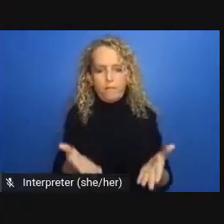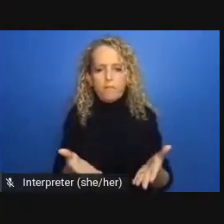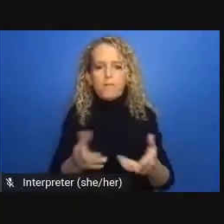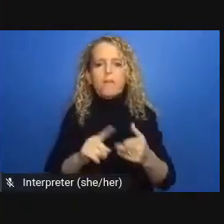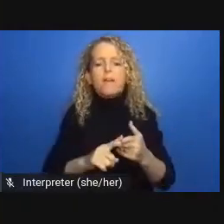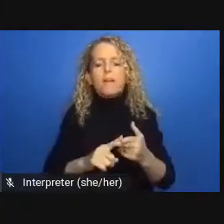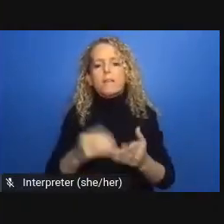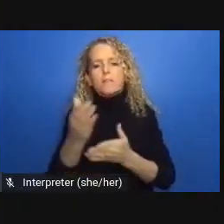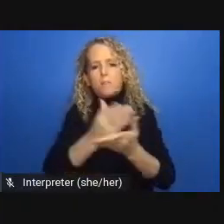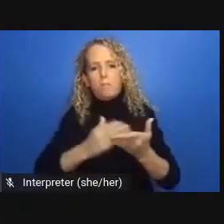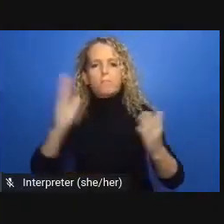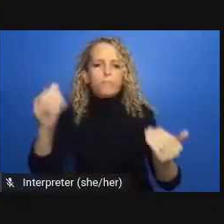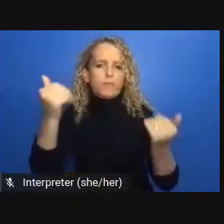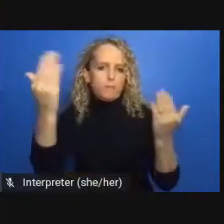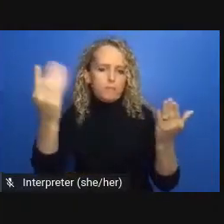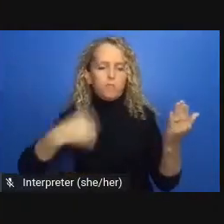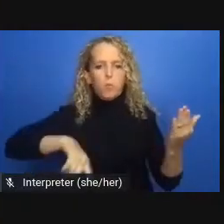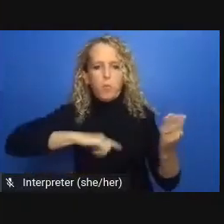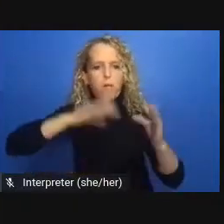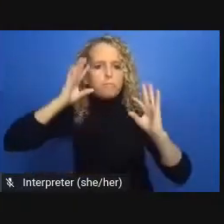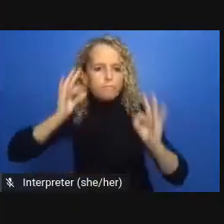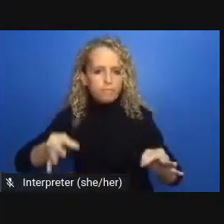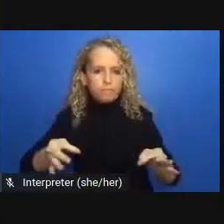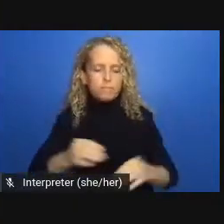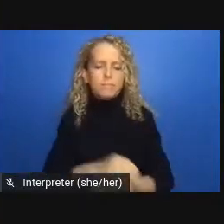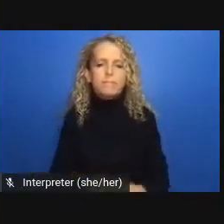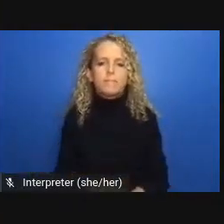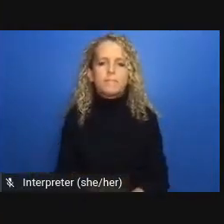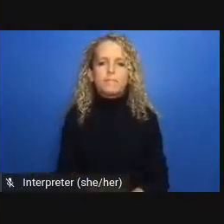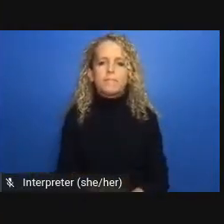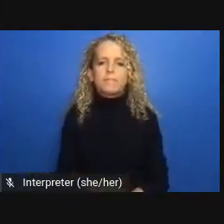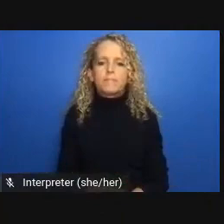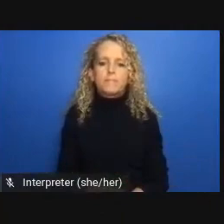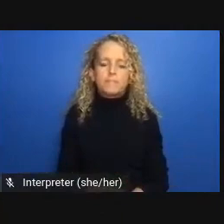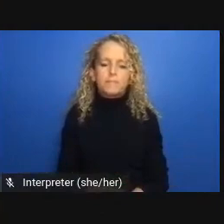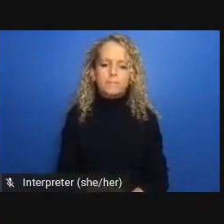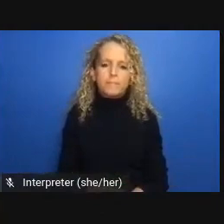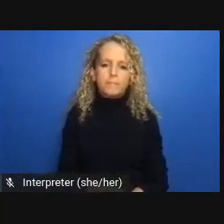of our colleagues came up with. So what I did was I took